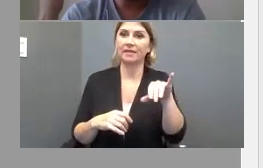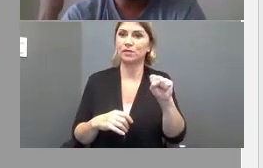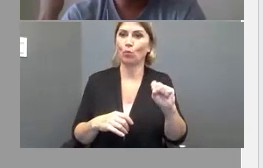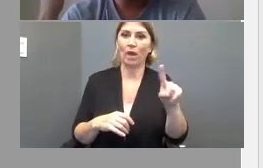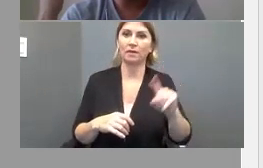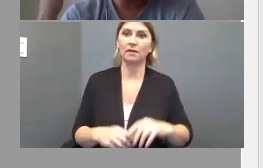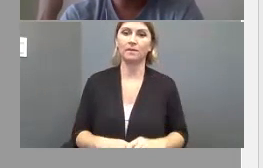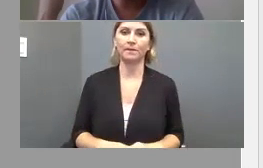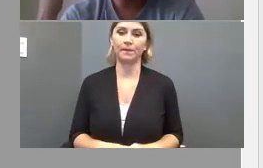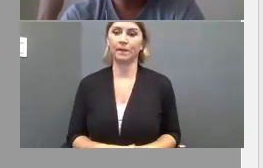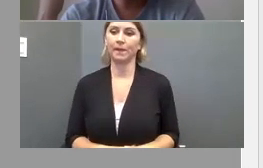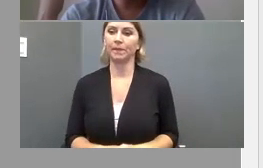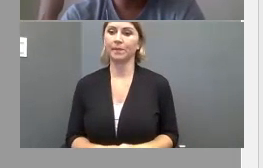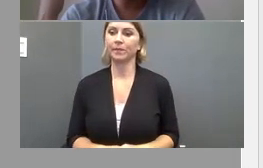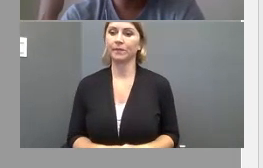guesses?